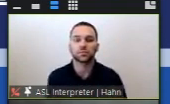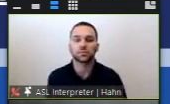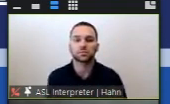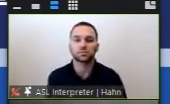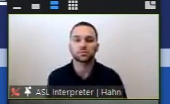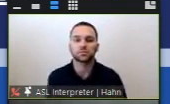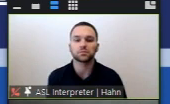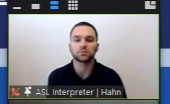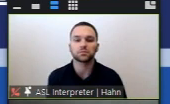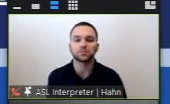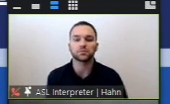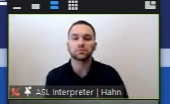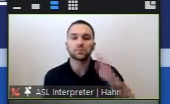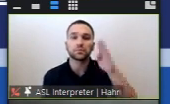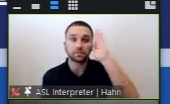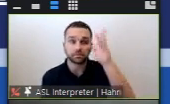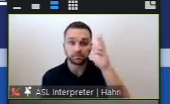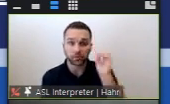Hi there, can you hear me okay?